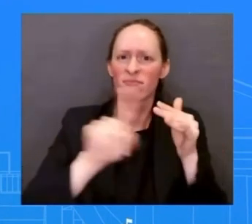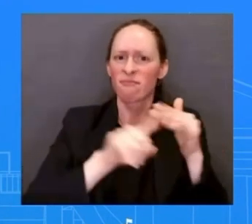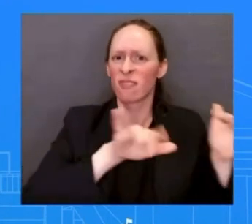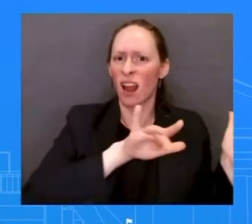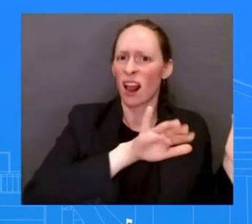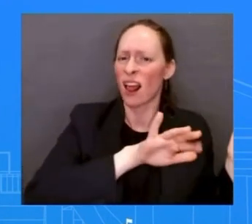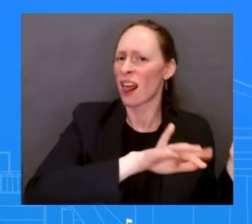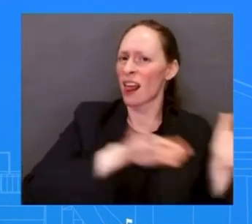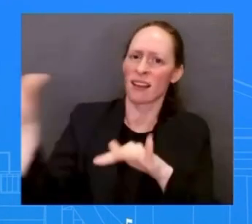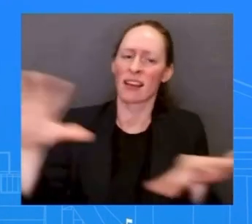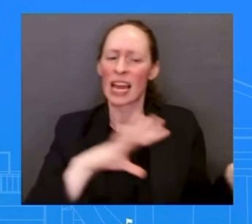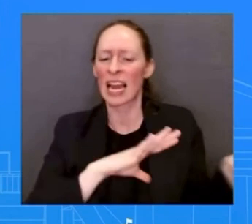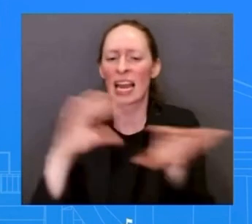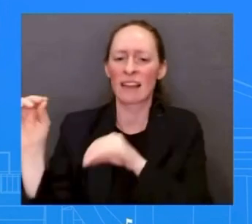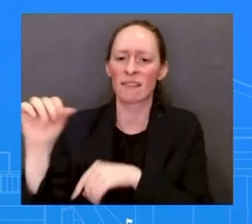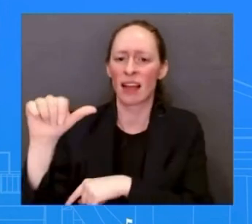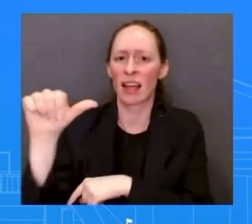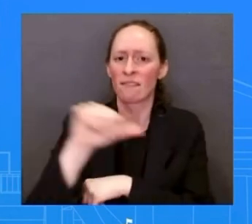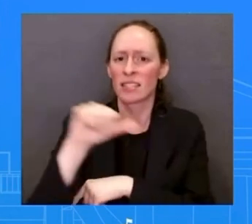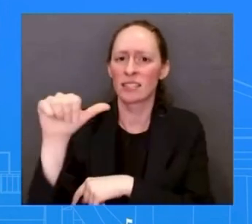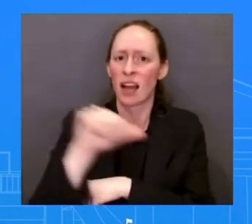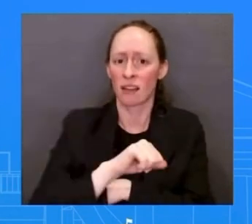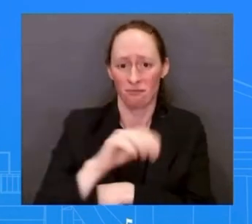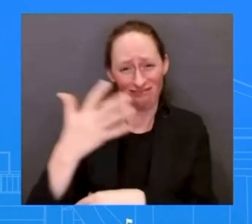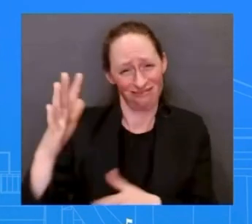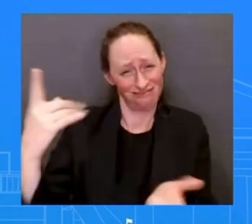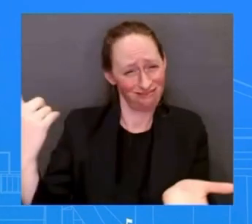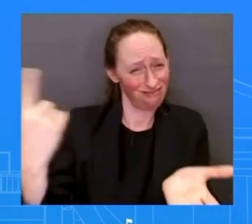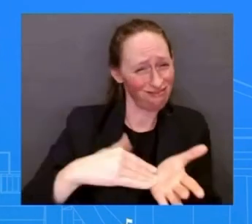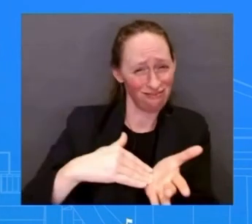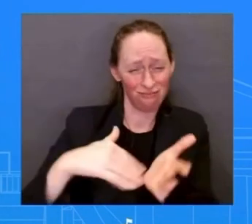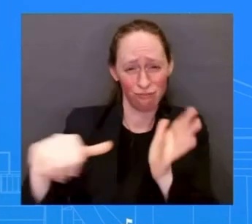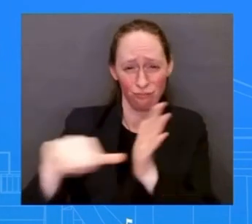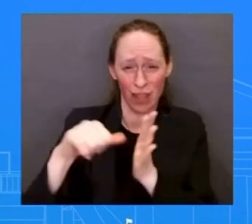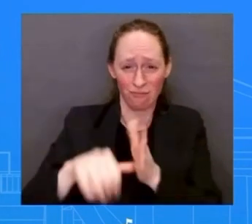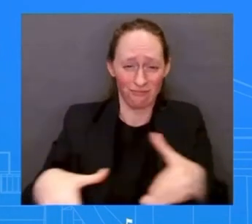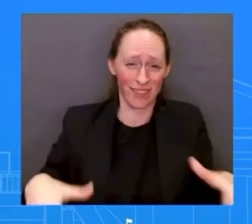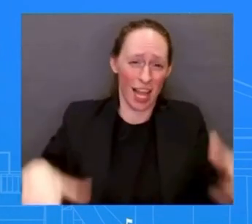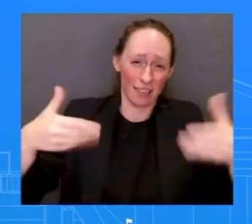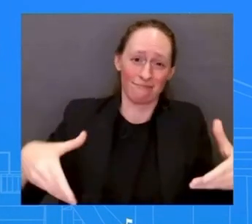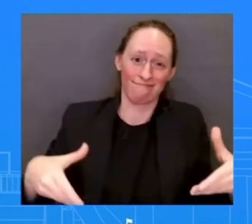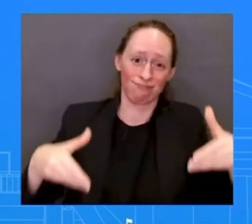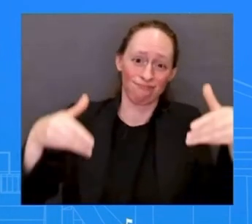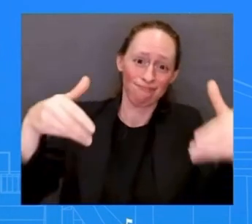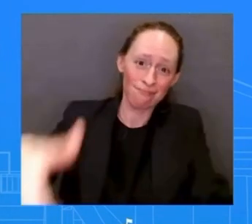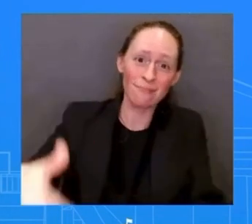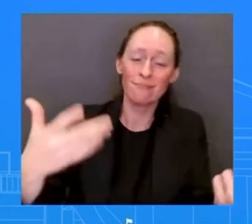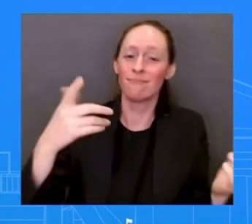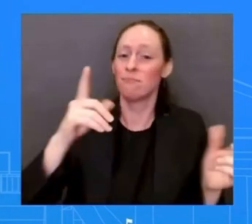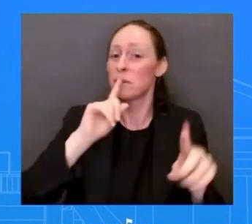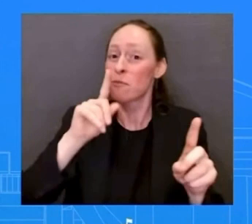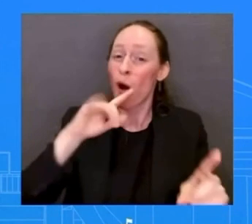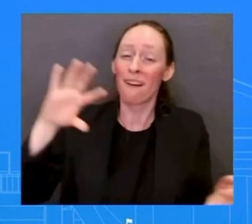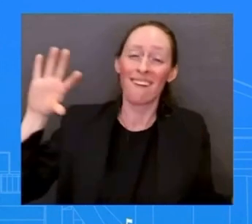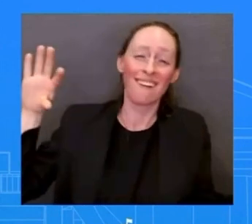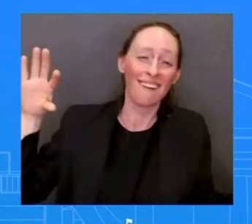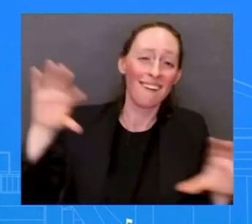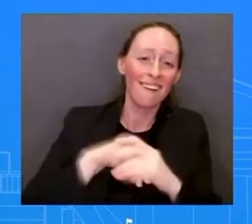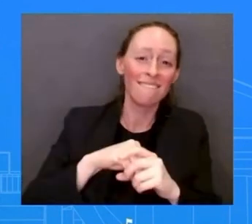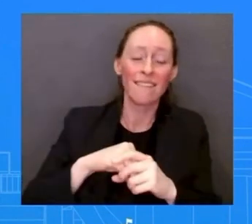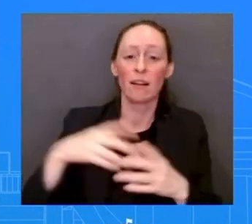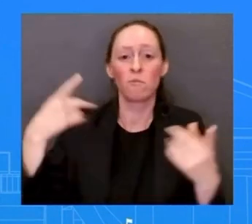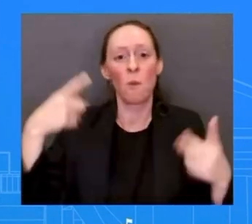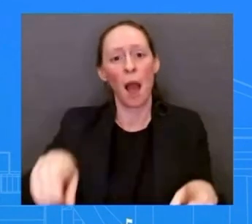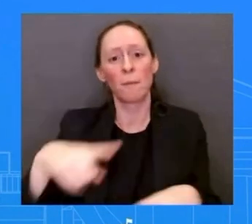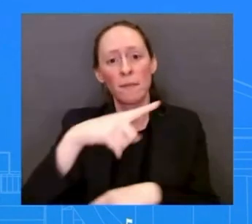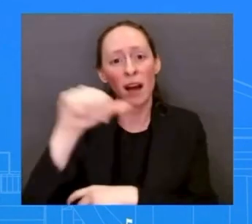thousands of pages of documents and analysis, spreadsheets, and written responses to questions that we have received, that we have gotten from the committee, from Congress,